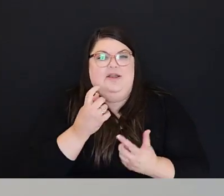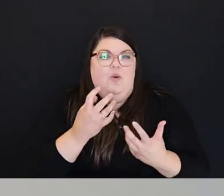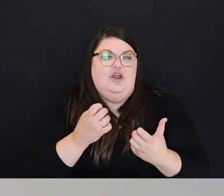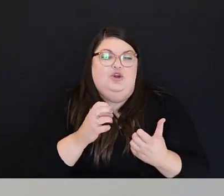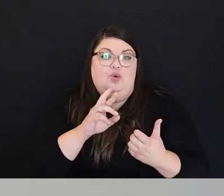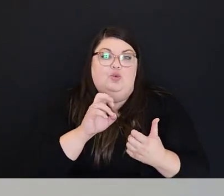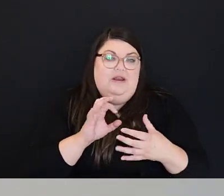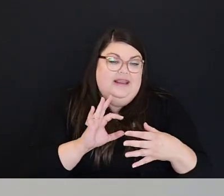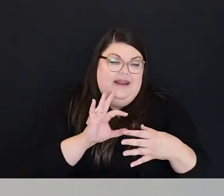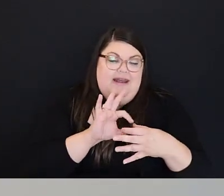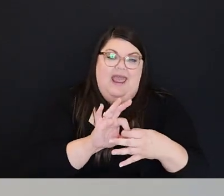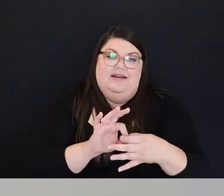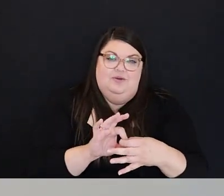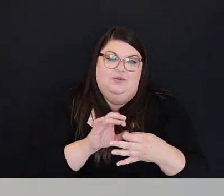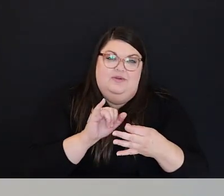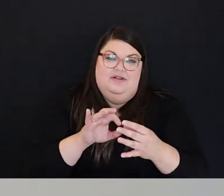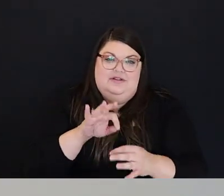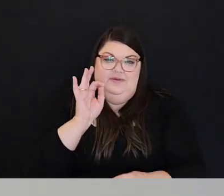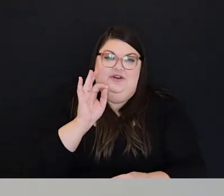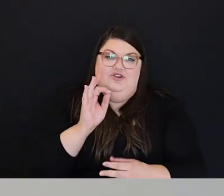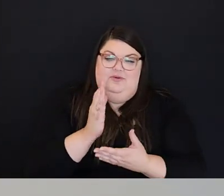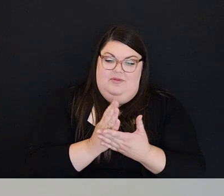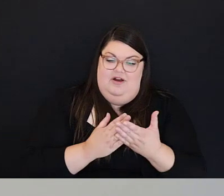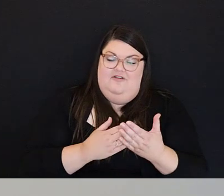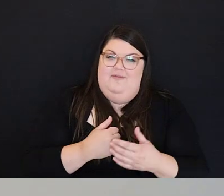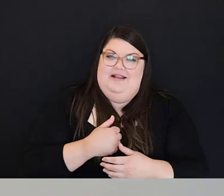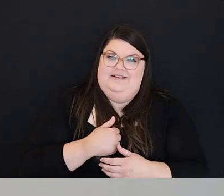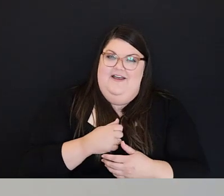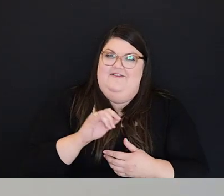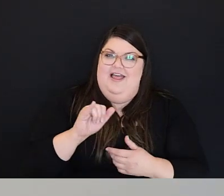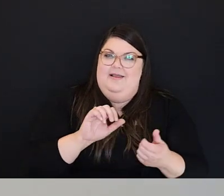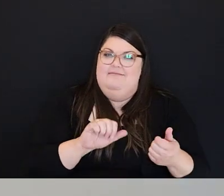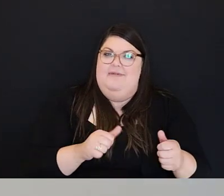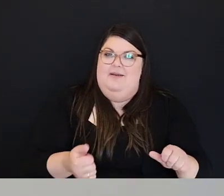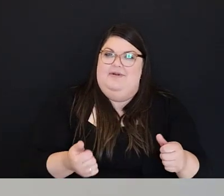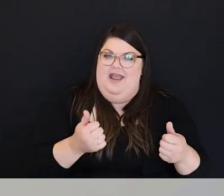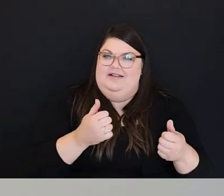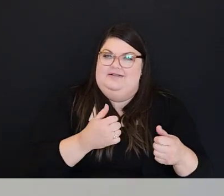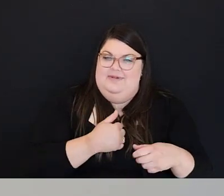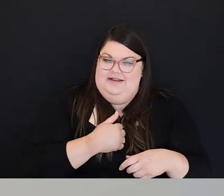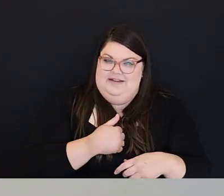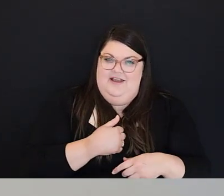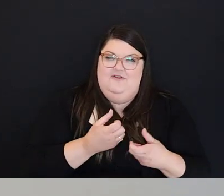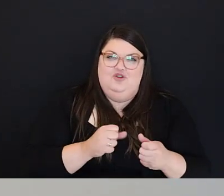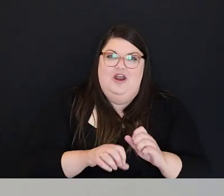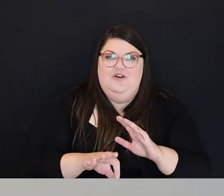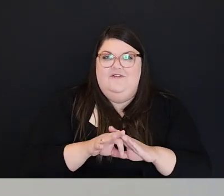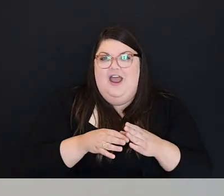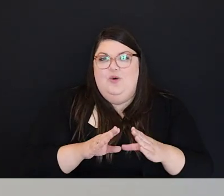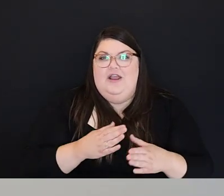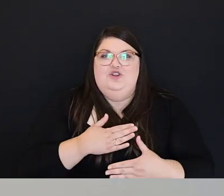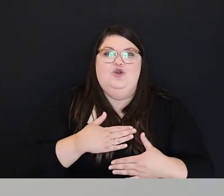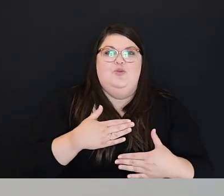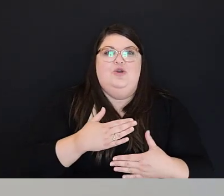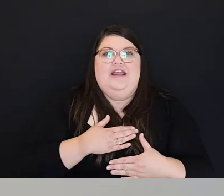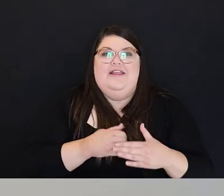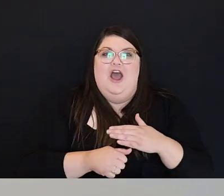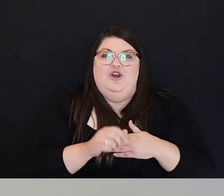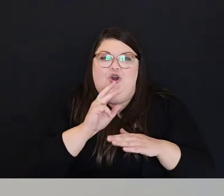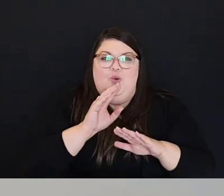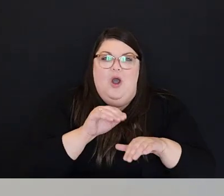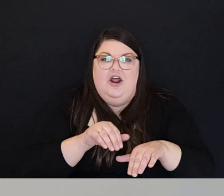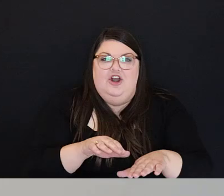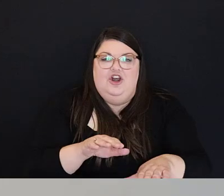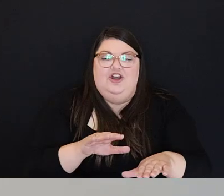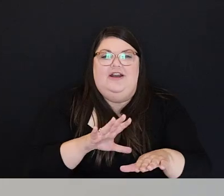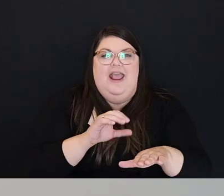reconnect with that spiritual side of myself and baptize myself, or try and find ways to breathe underwater and be a fish, you know,